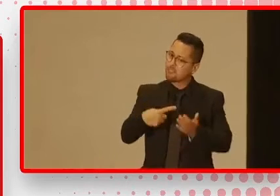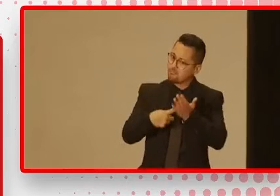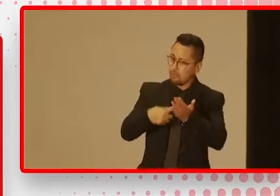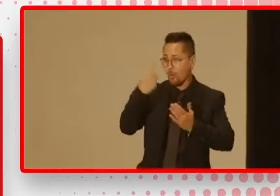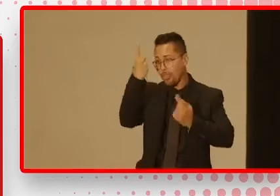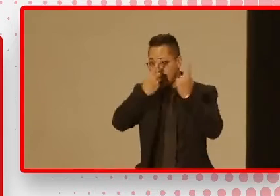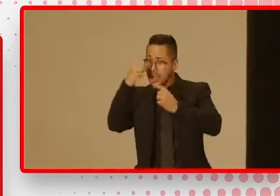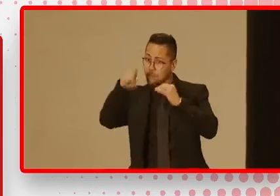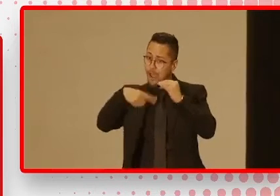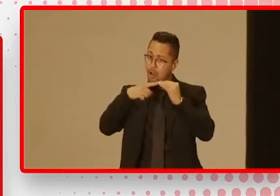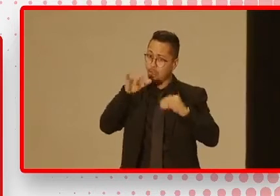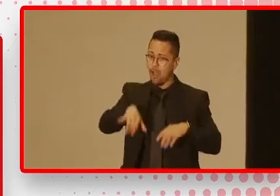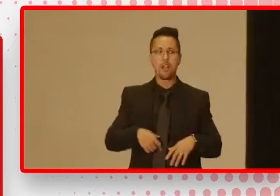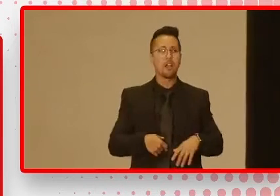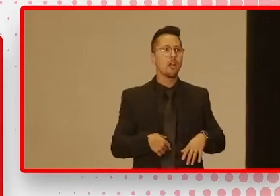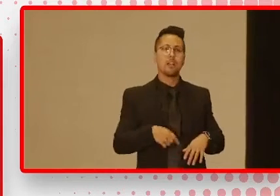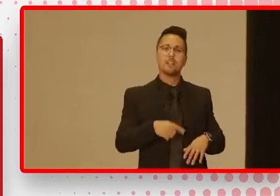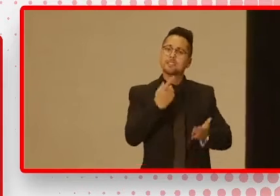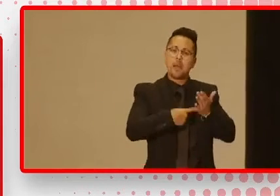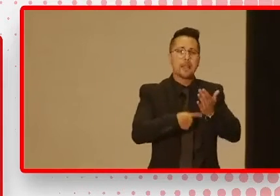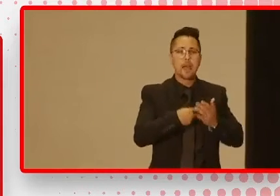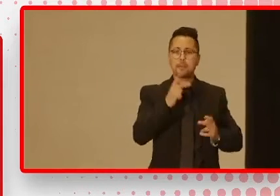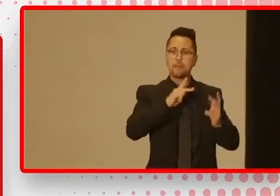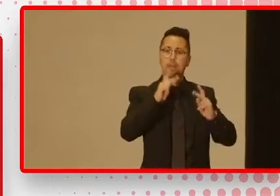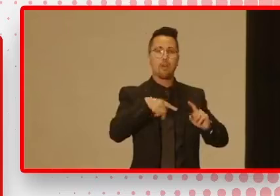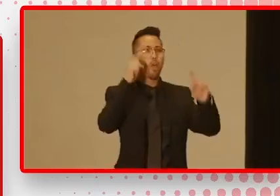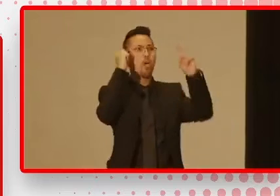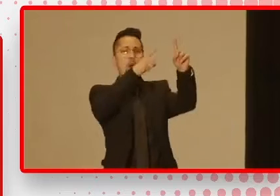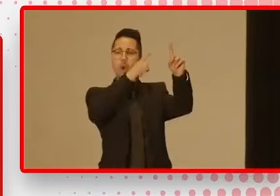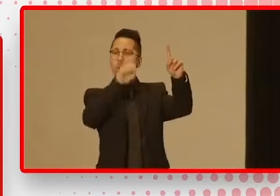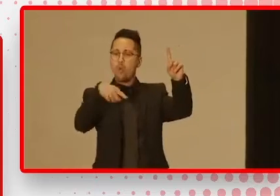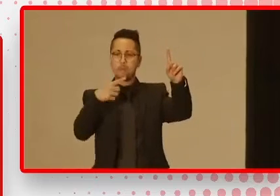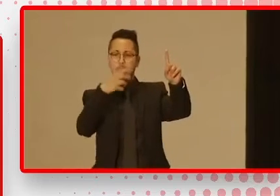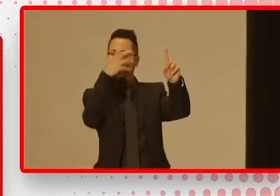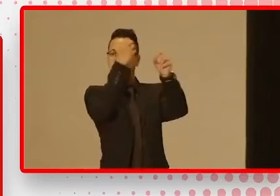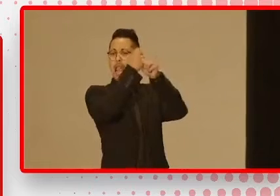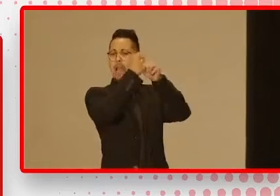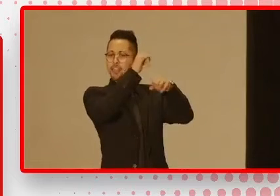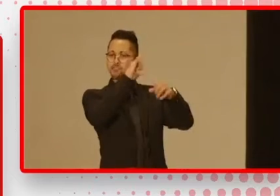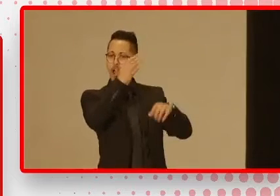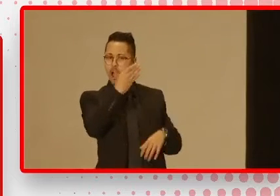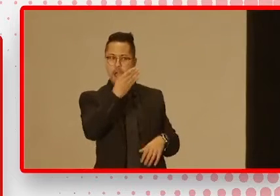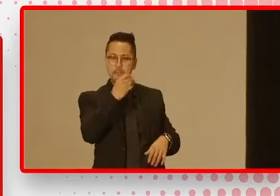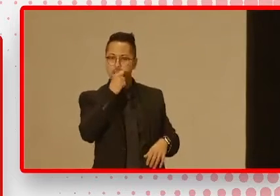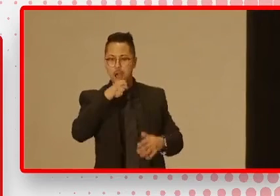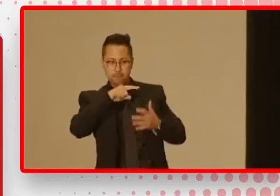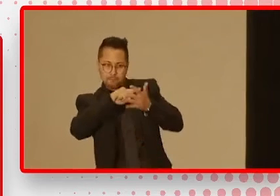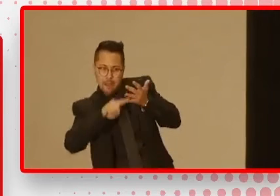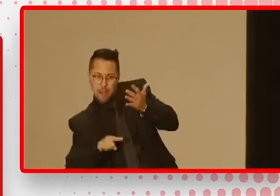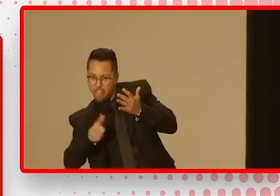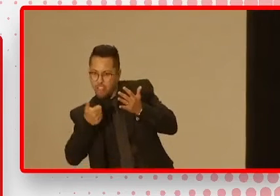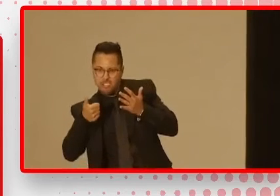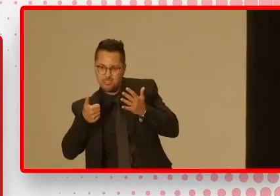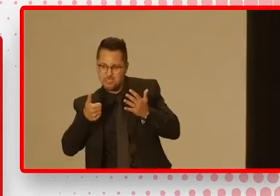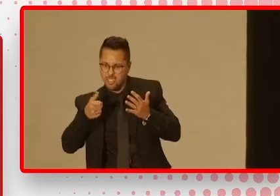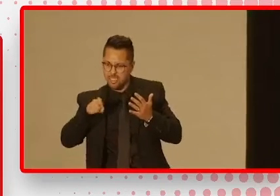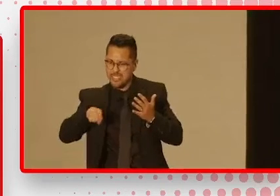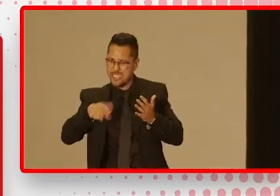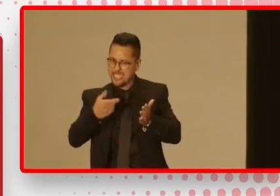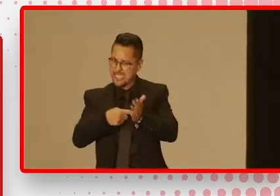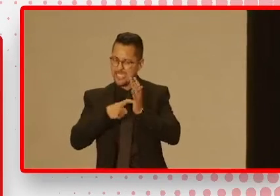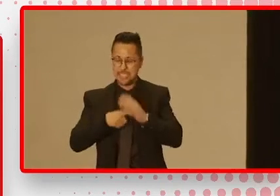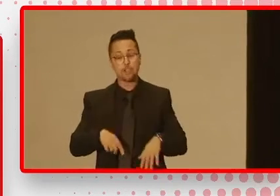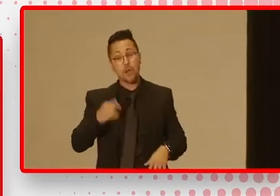what you think about. You're only thinking about going to get the job. And if you got the job and you can't get there, it's not going to be a very good first